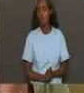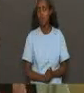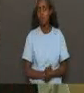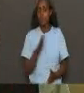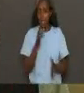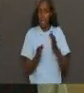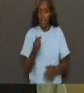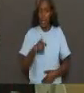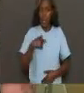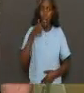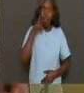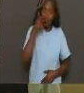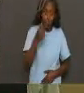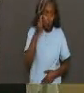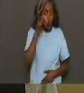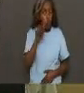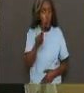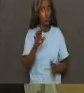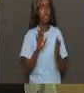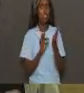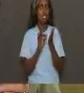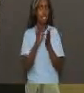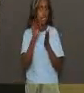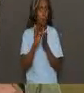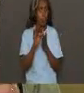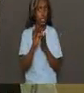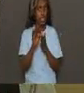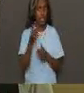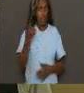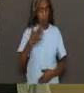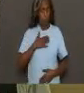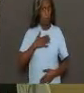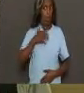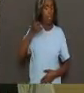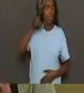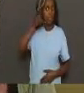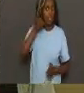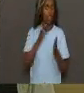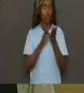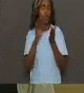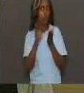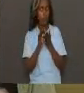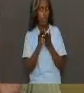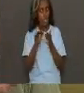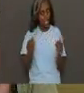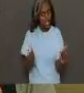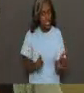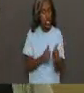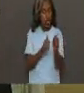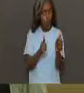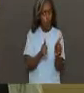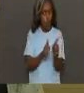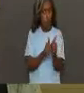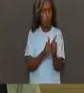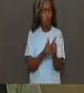If I told you the numbers in my telephone number, the order